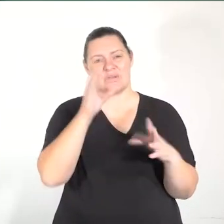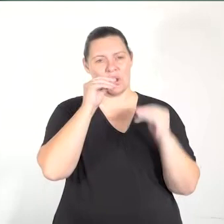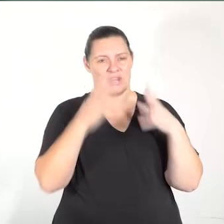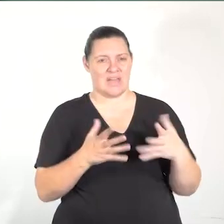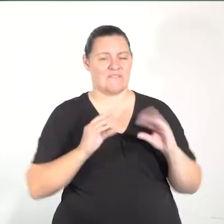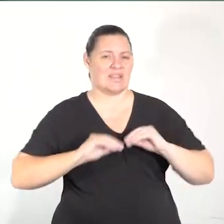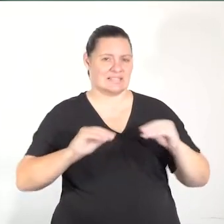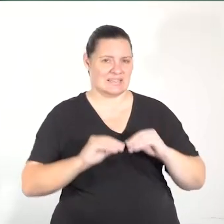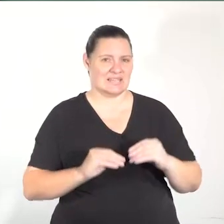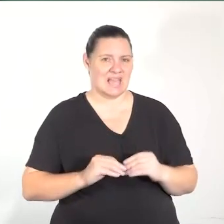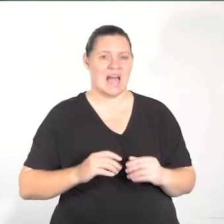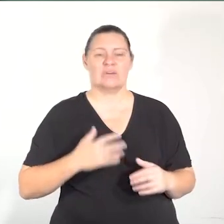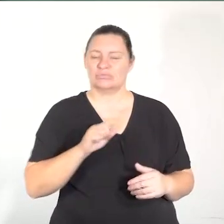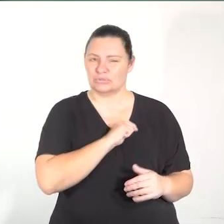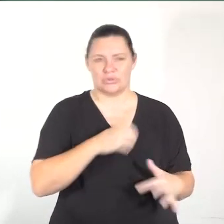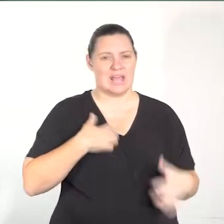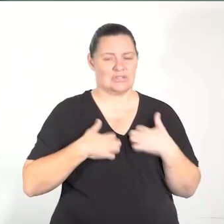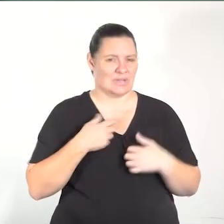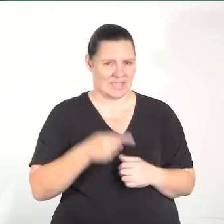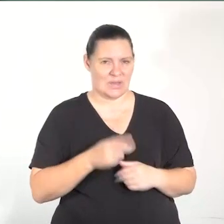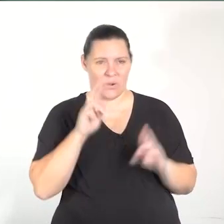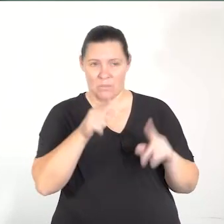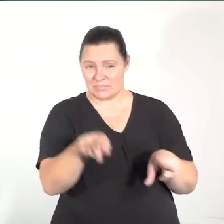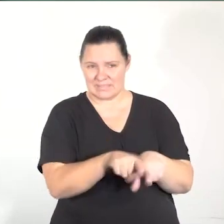Thank you, learners, for this lesson. I really enjoyed this